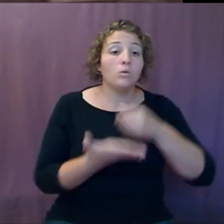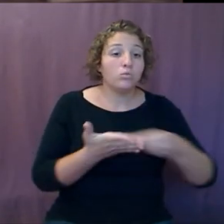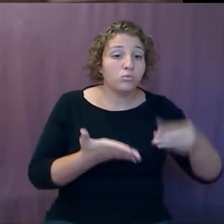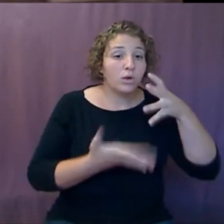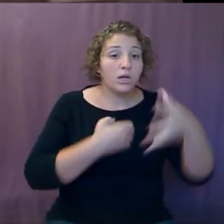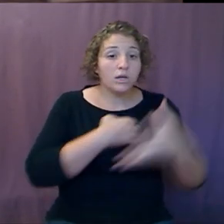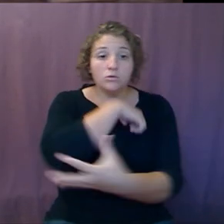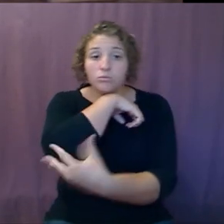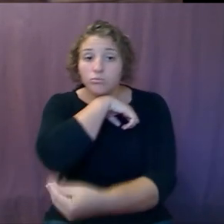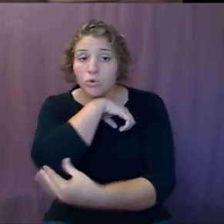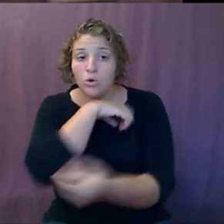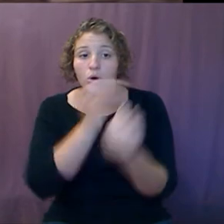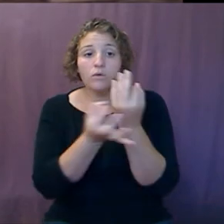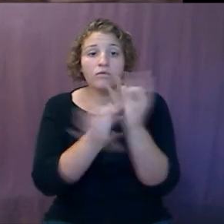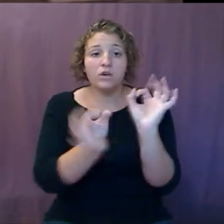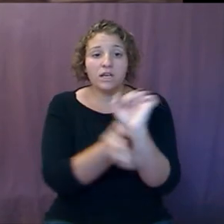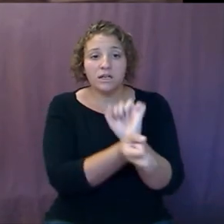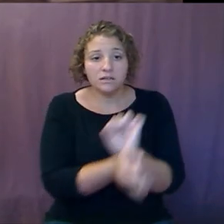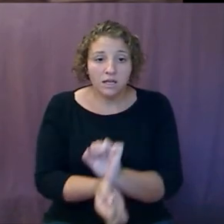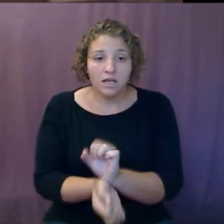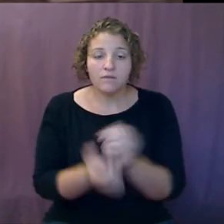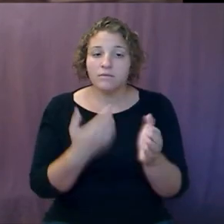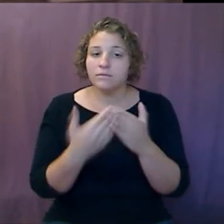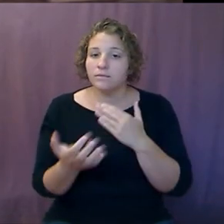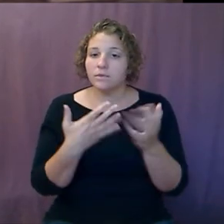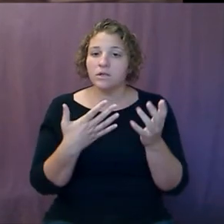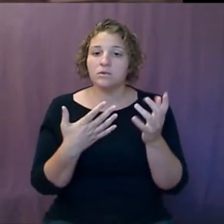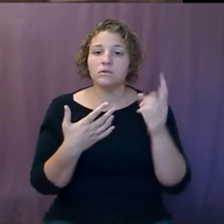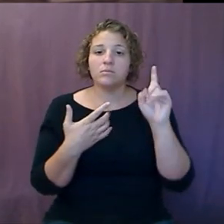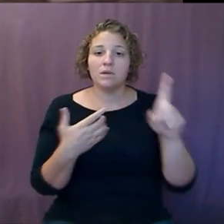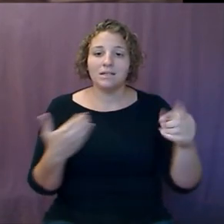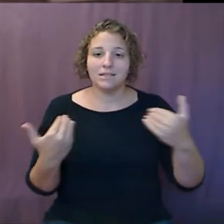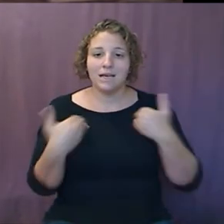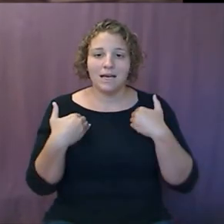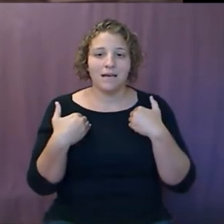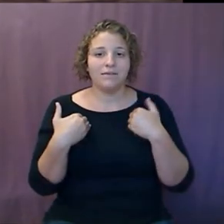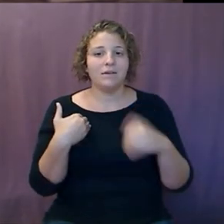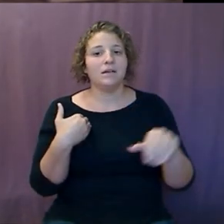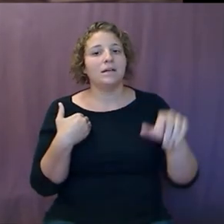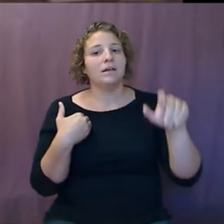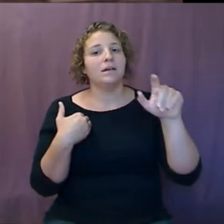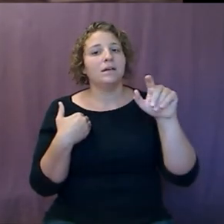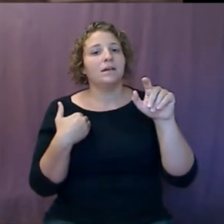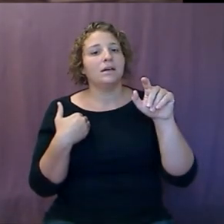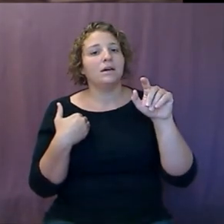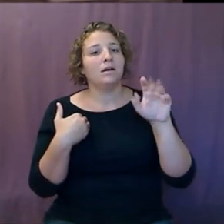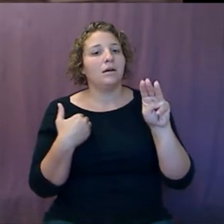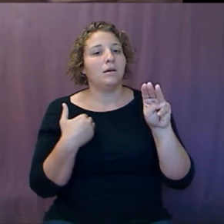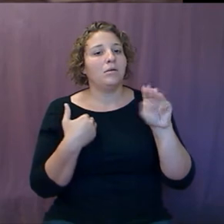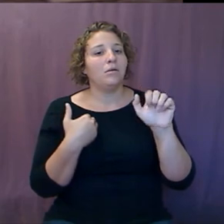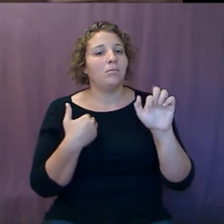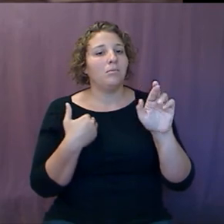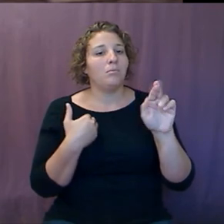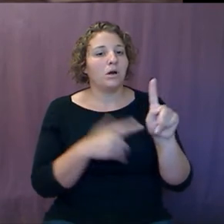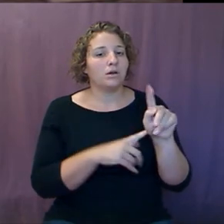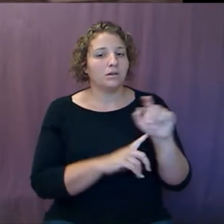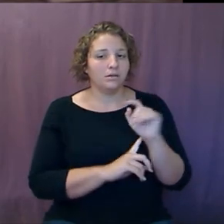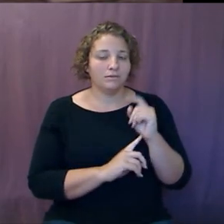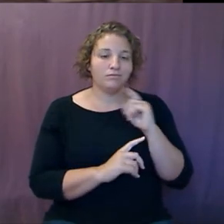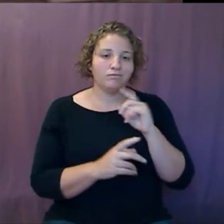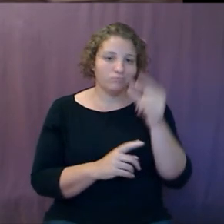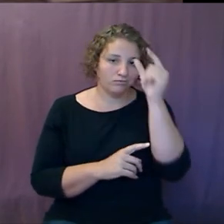and bond to receive a charagma a mark let's look at that